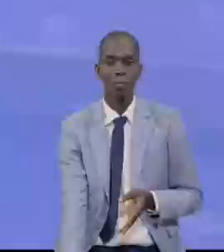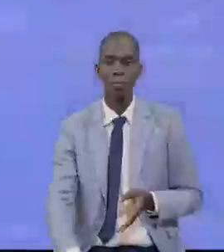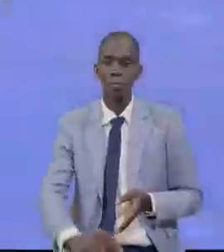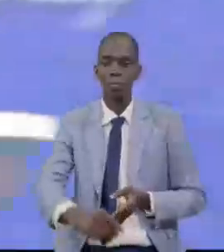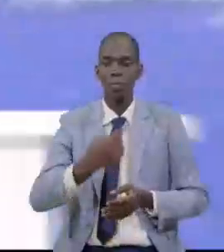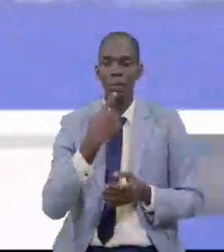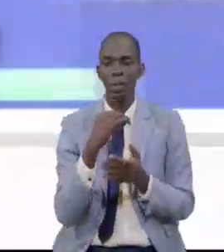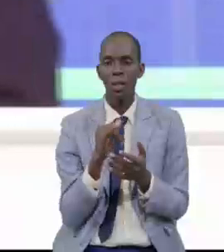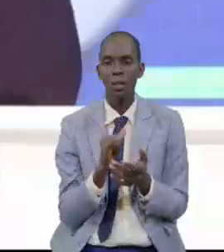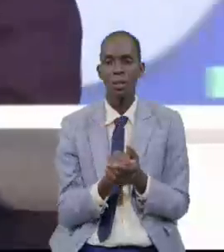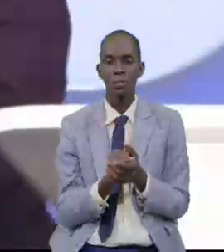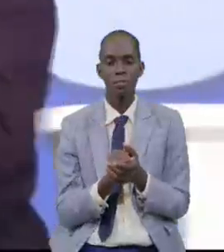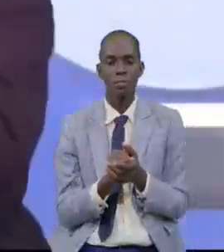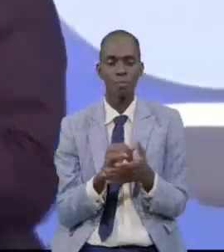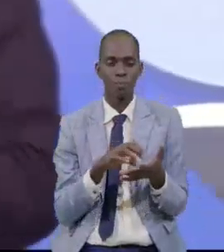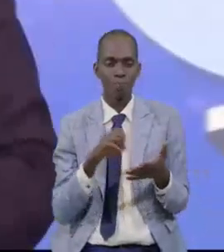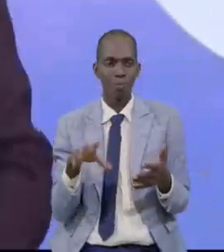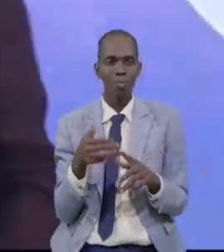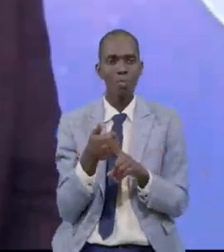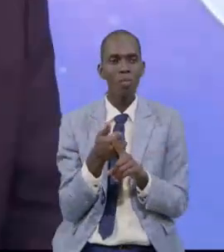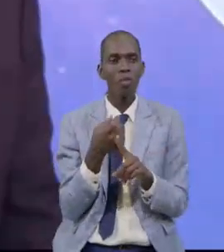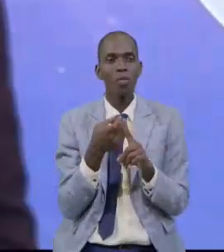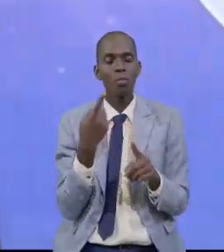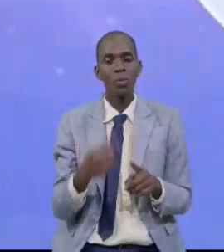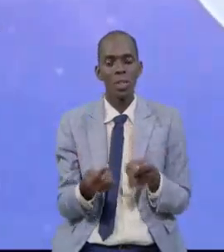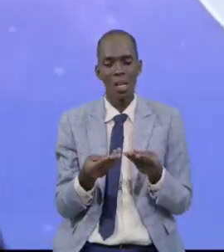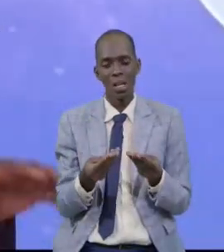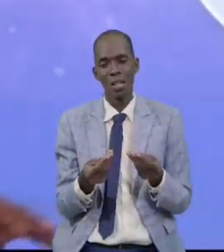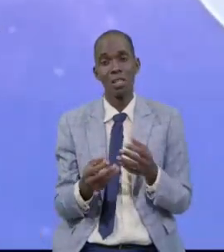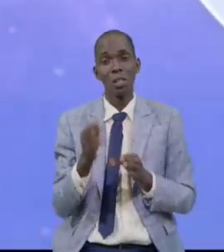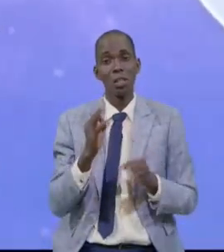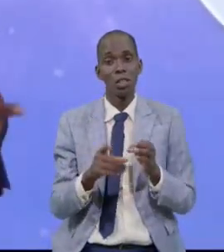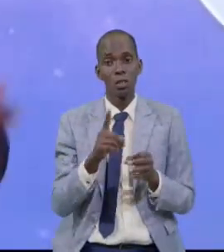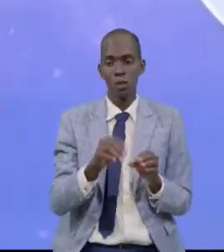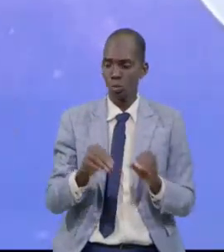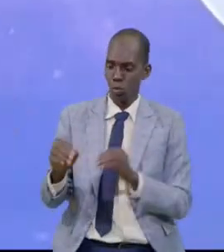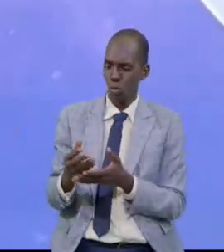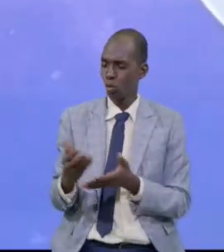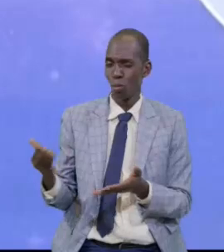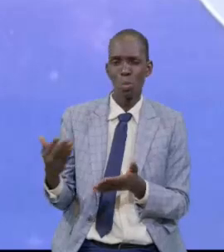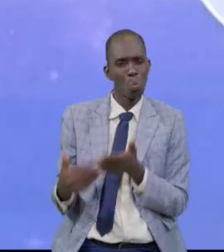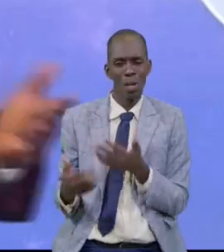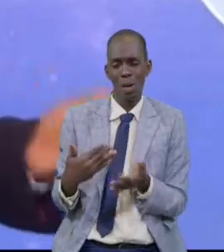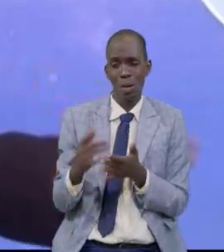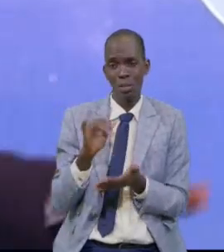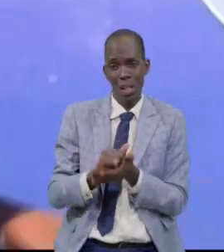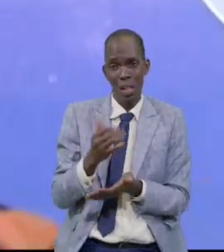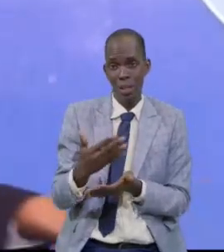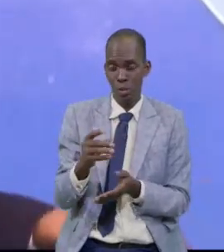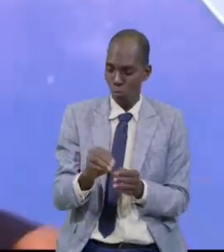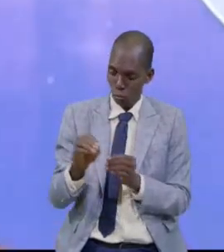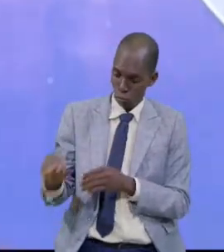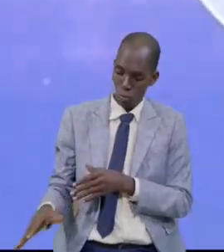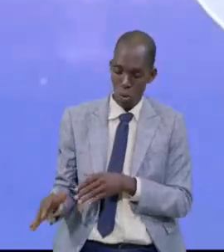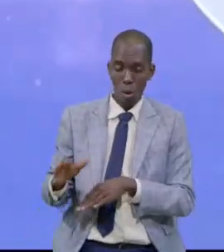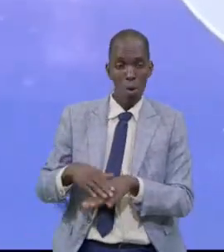from the doors. You know, if you put an item, whatever the item, you put it on the ground and you think the environment